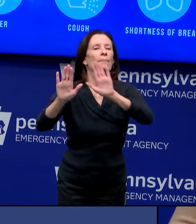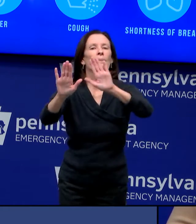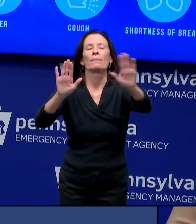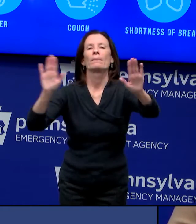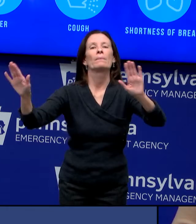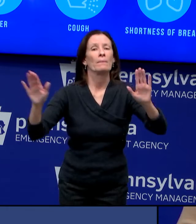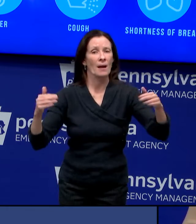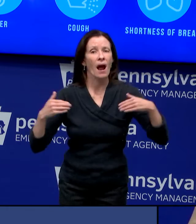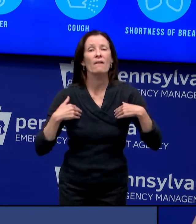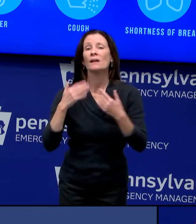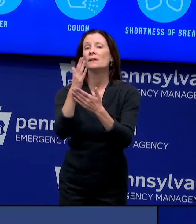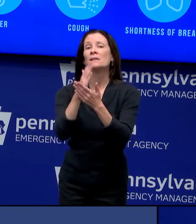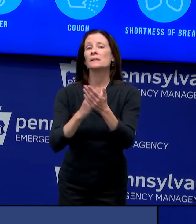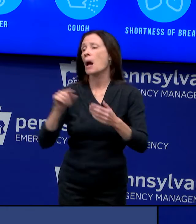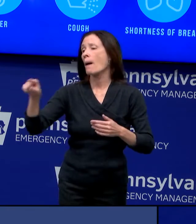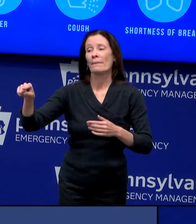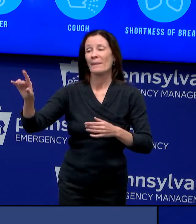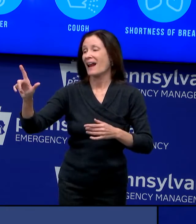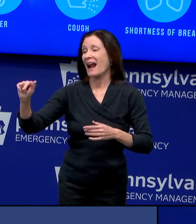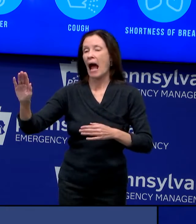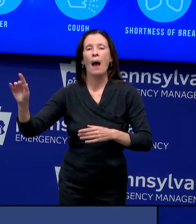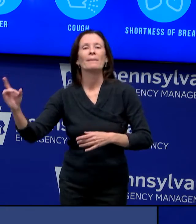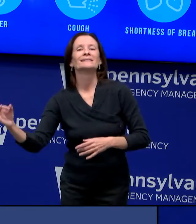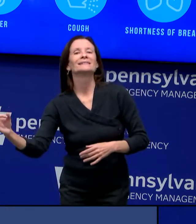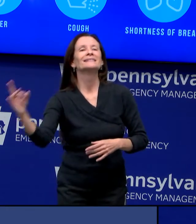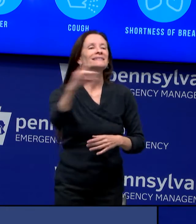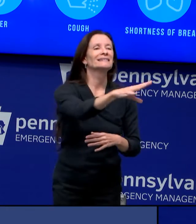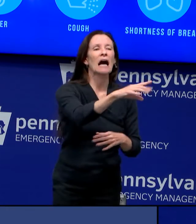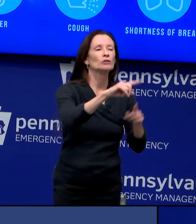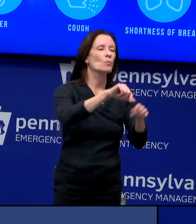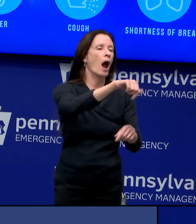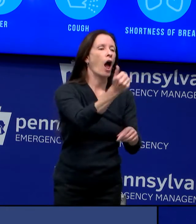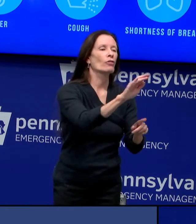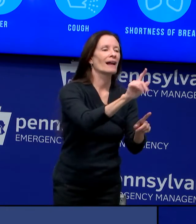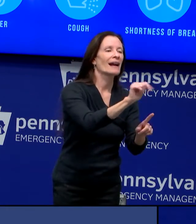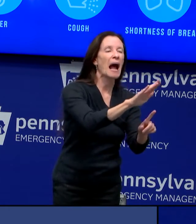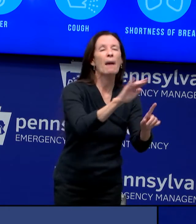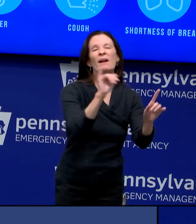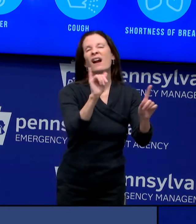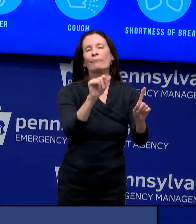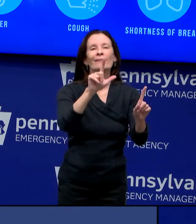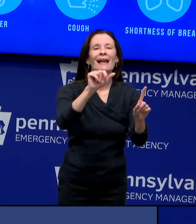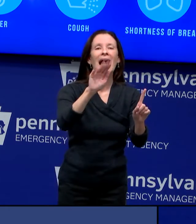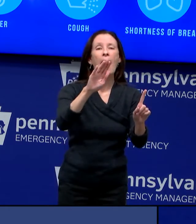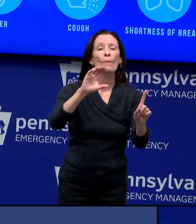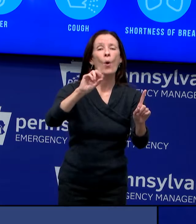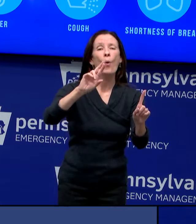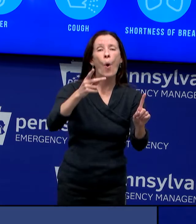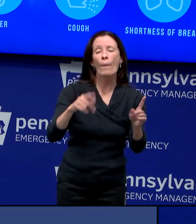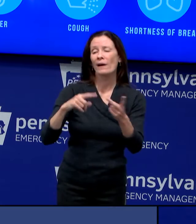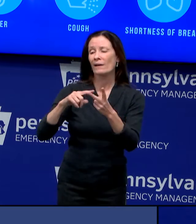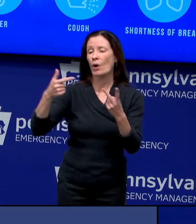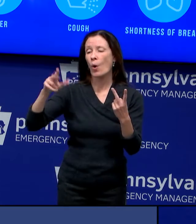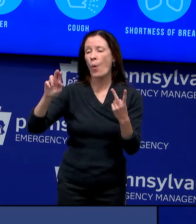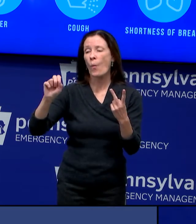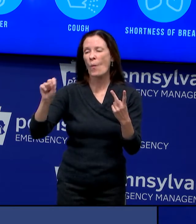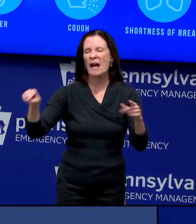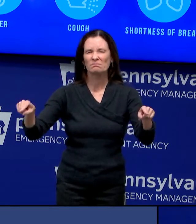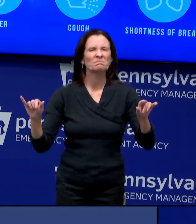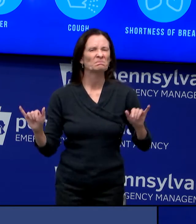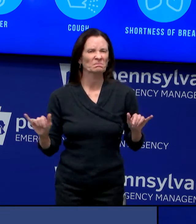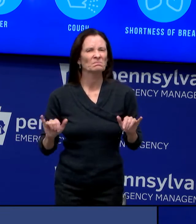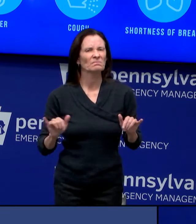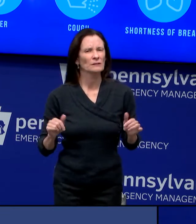laboratories such as LabCorp and Quest. But now, of course, we have a number of different Rite